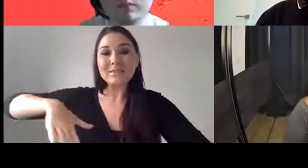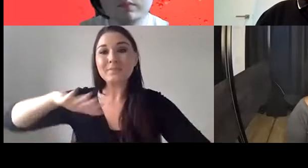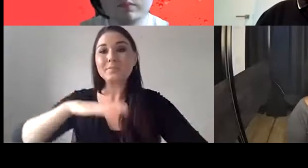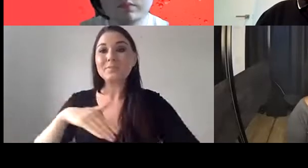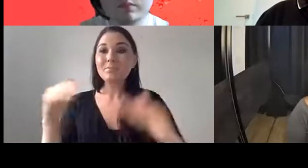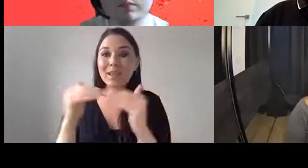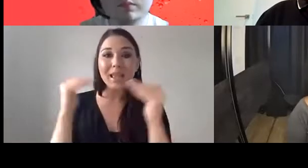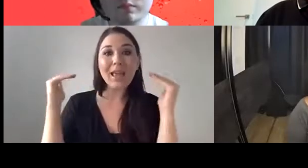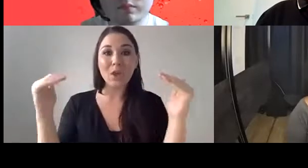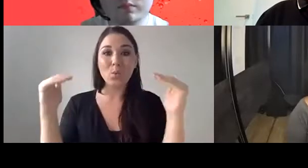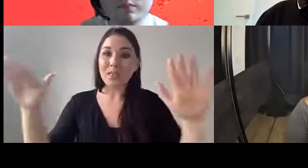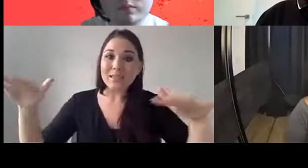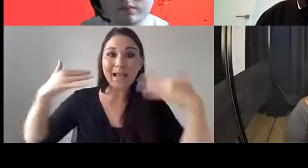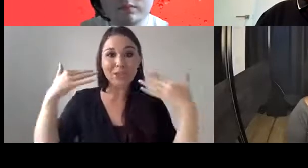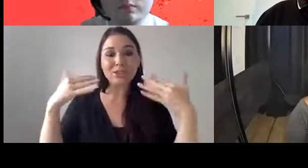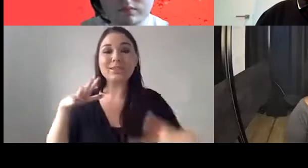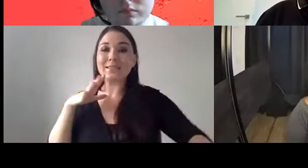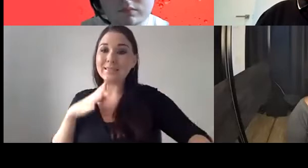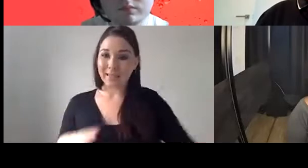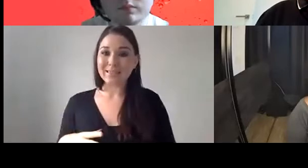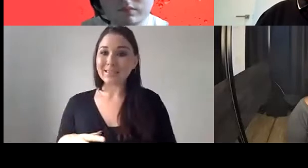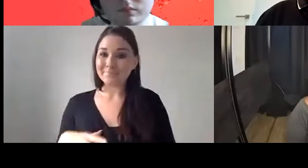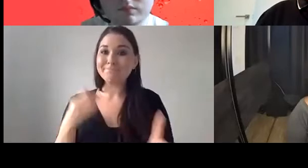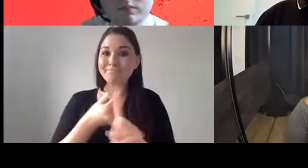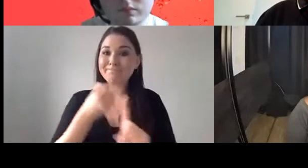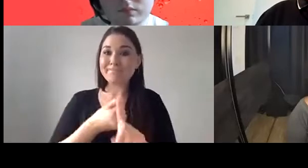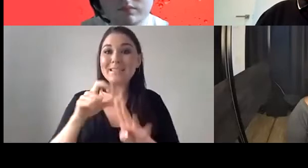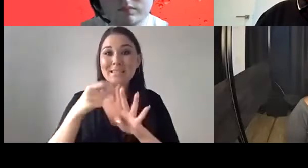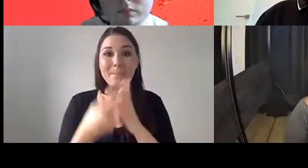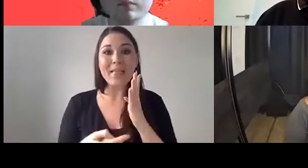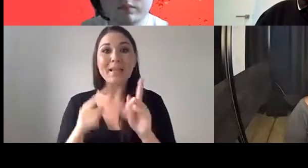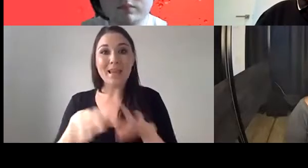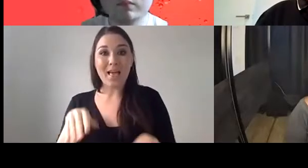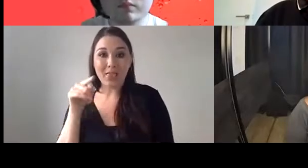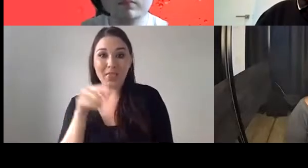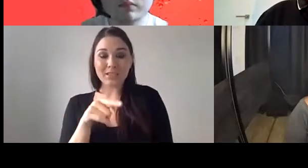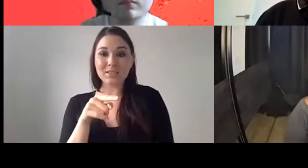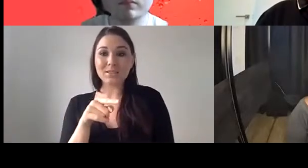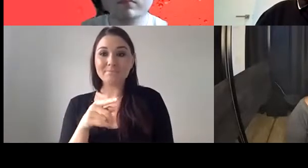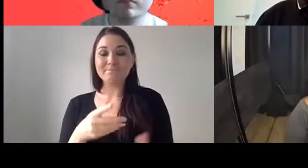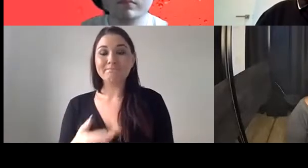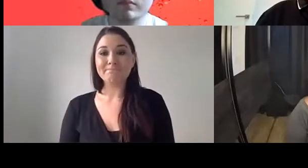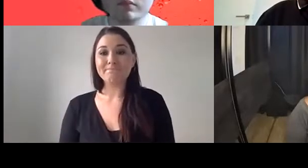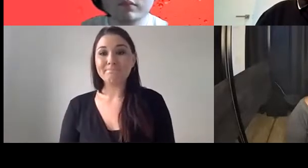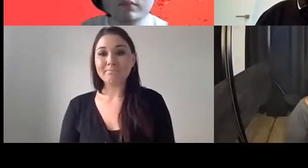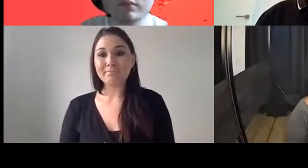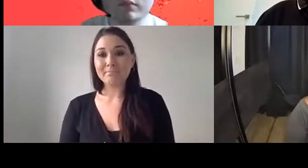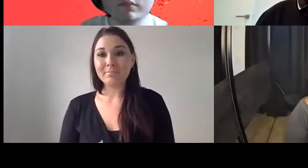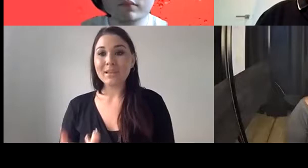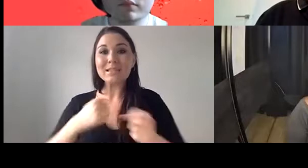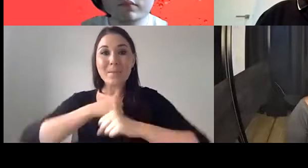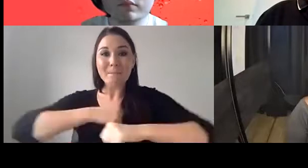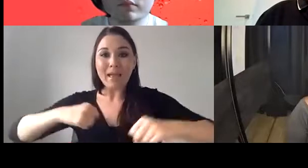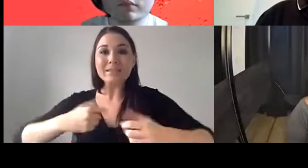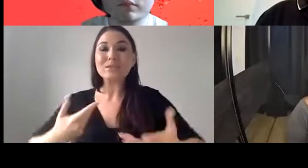equal attention needs to be put on disabilities like this so that there's a space to be